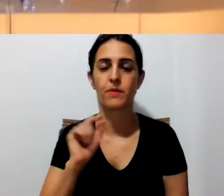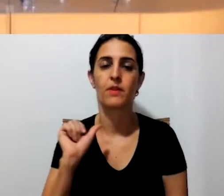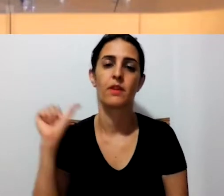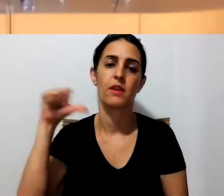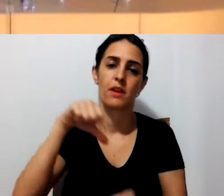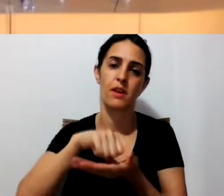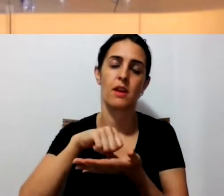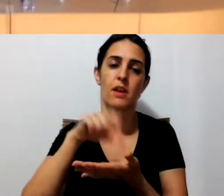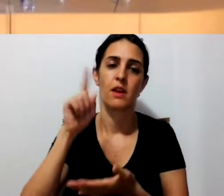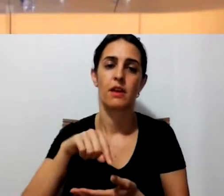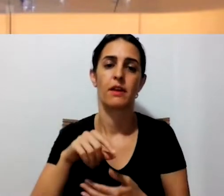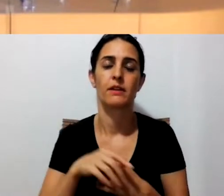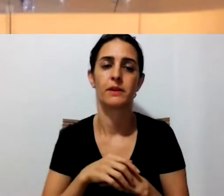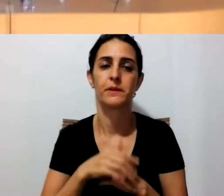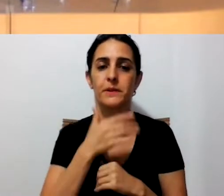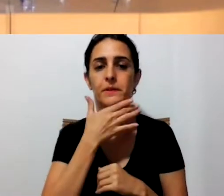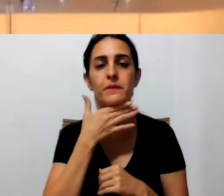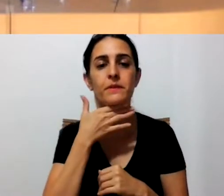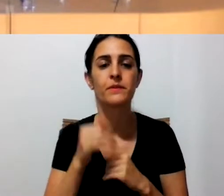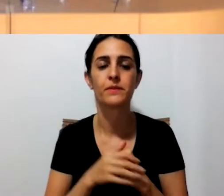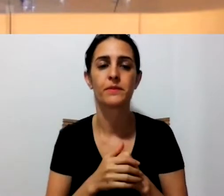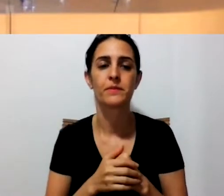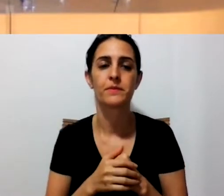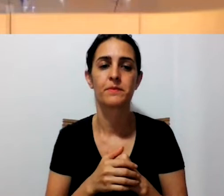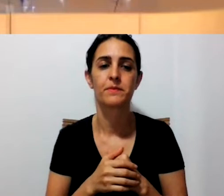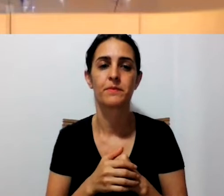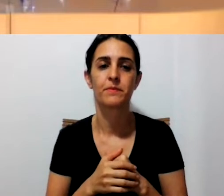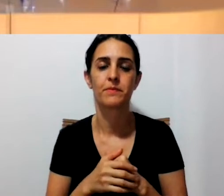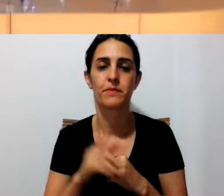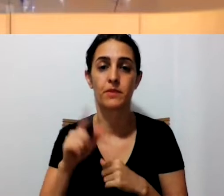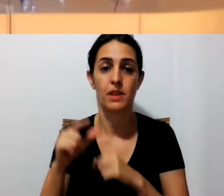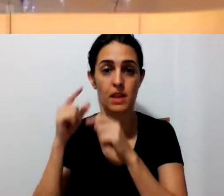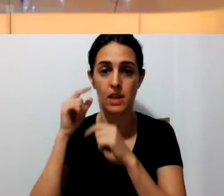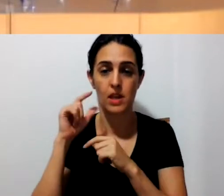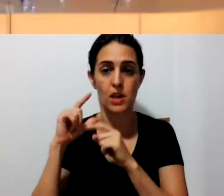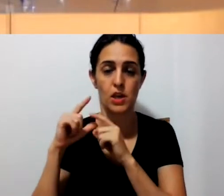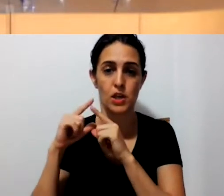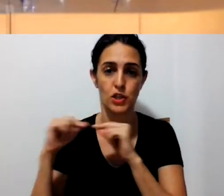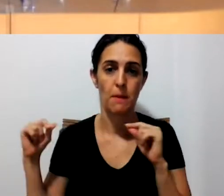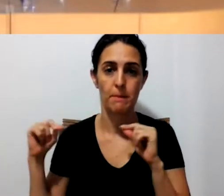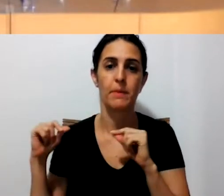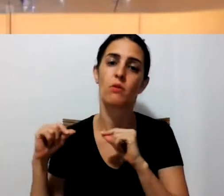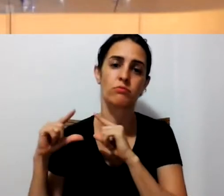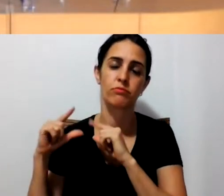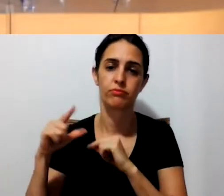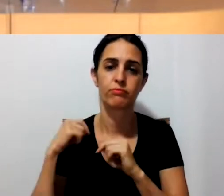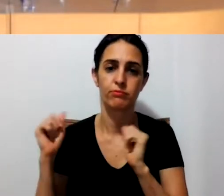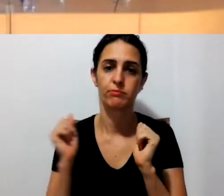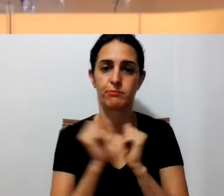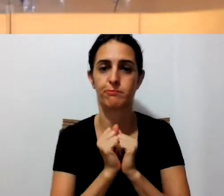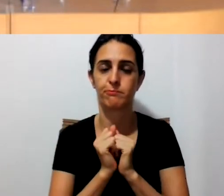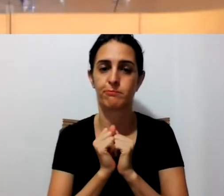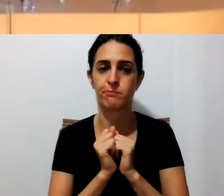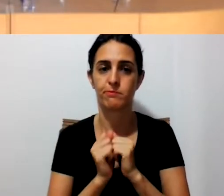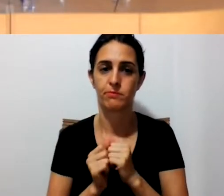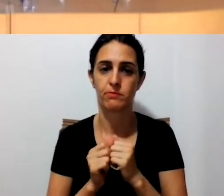joined in 1994. And more recently, because we had 15 years the Mexican Secretary General, but not only because of that, but